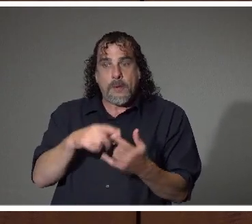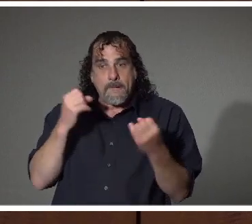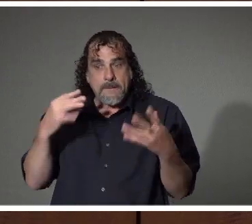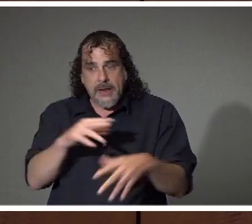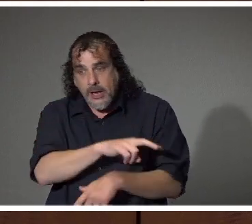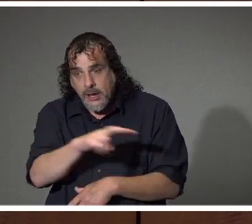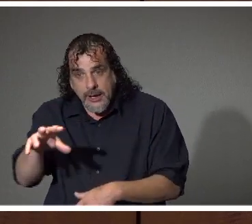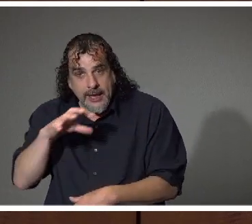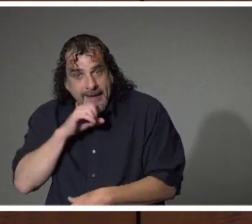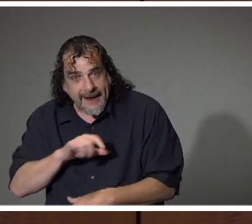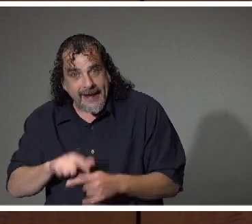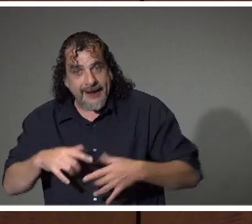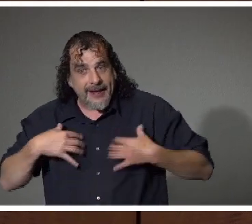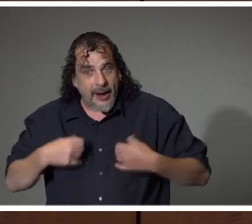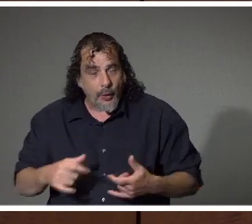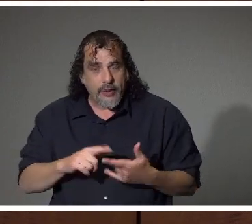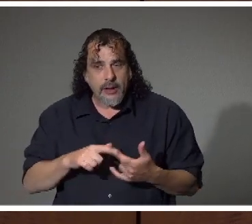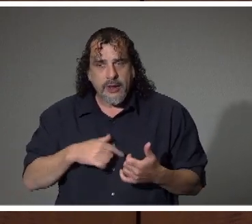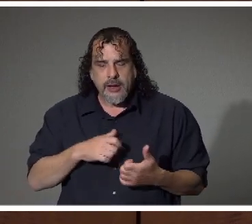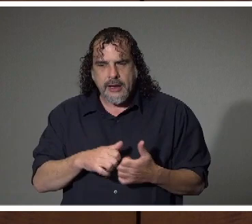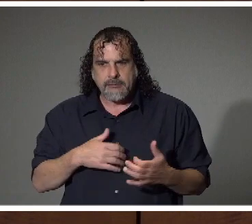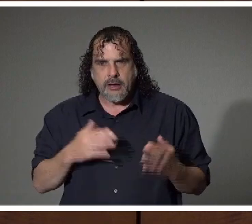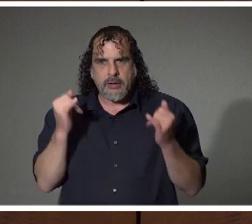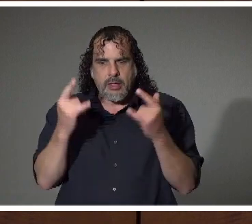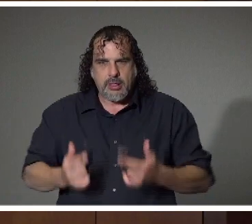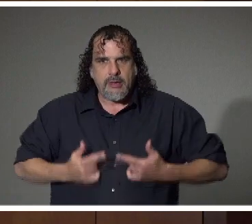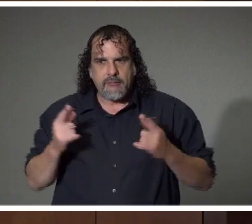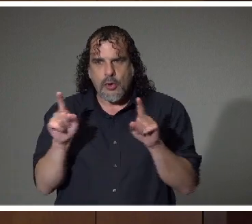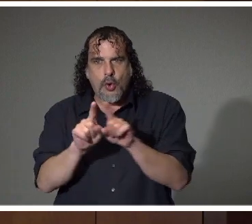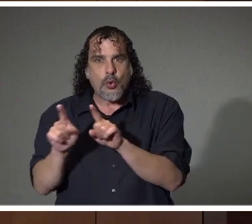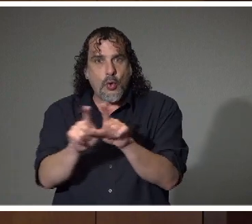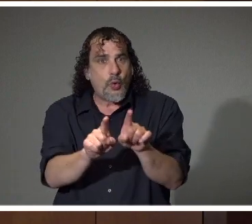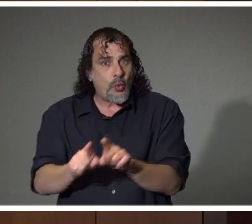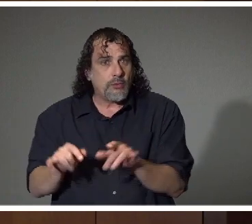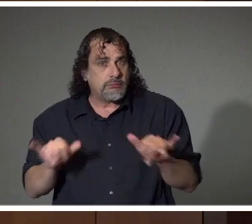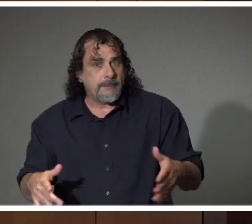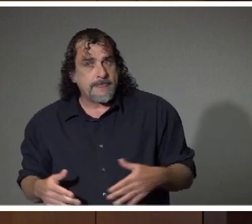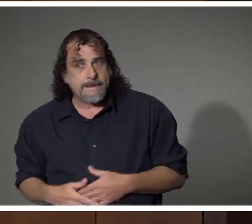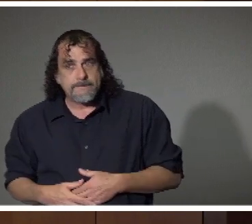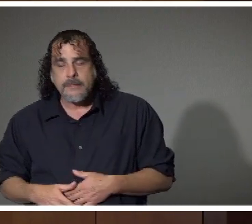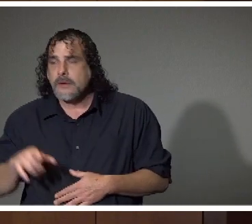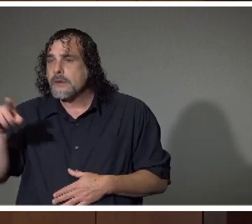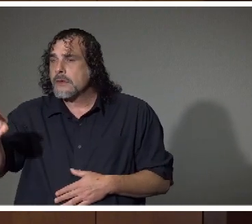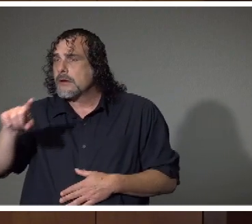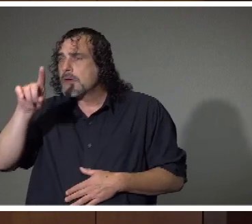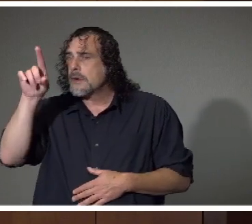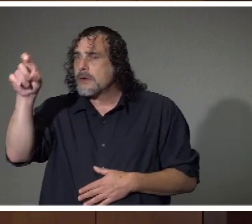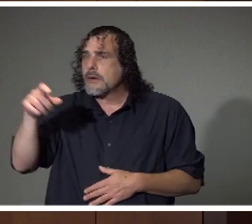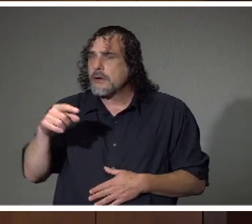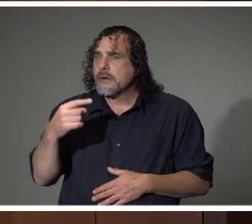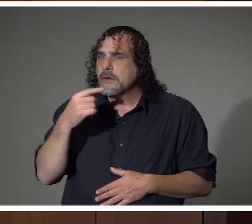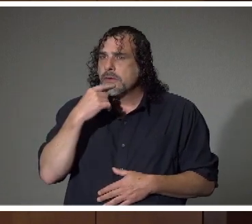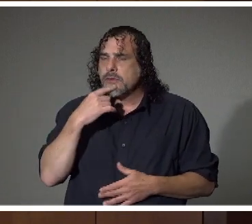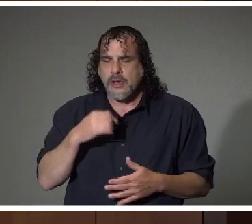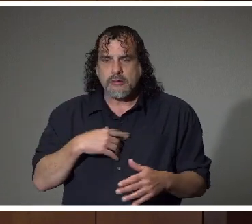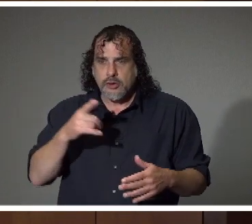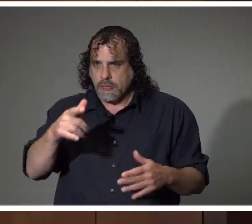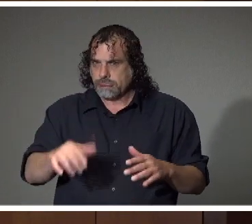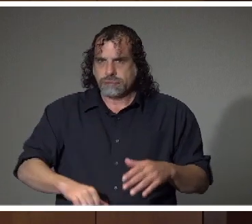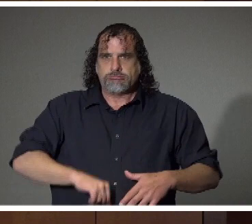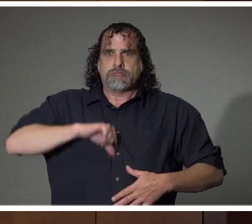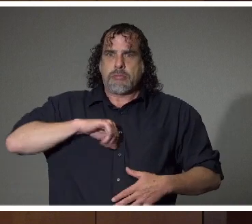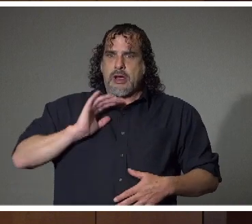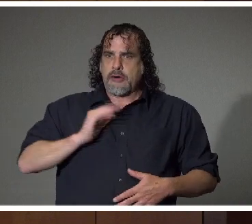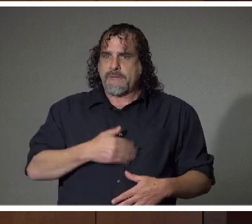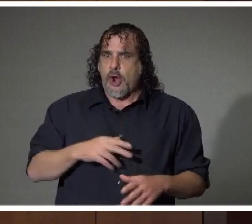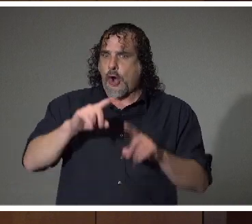of their age and medical conditions, but because of their close living quarters. You've touted the state's testing, but